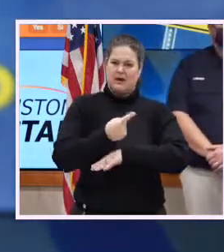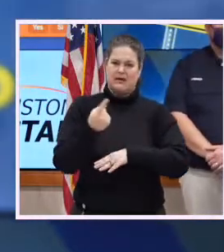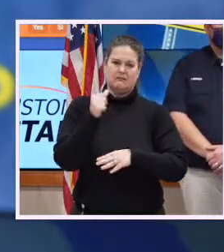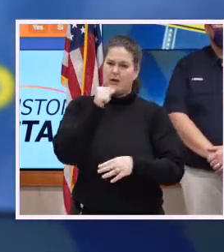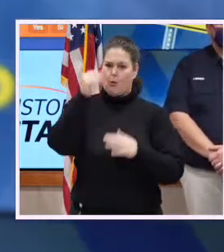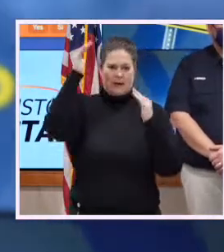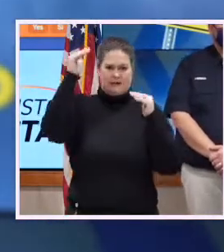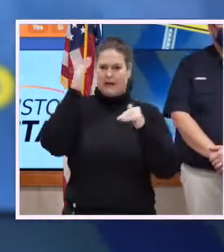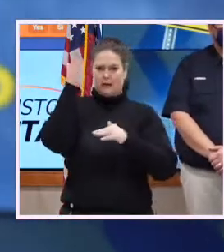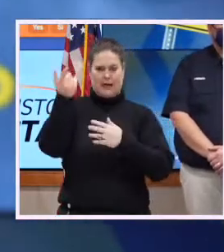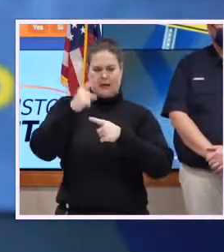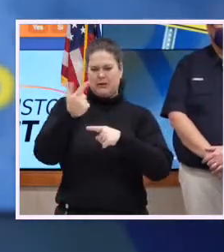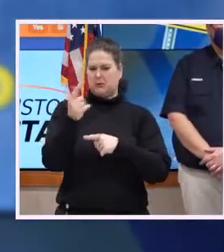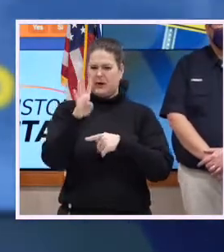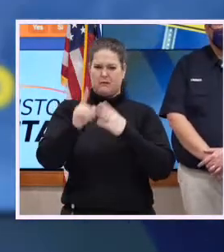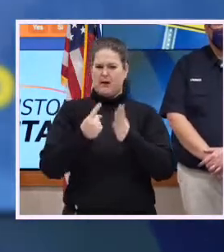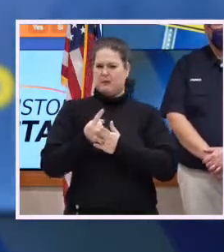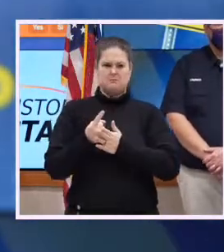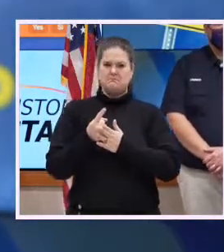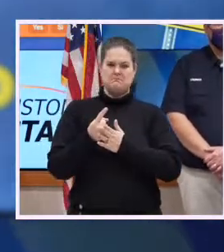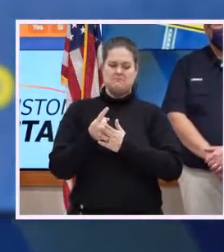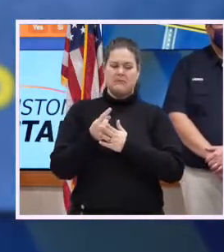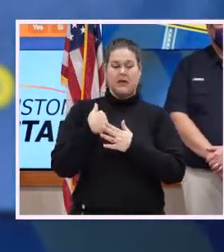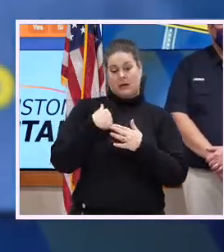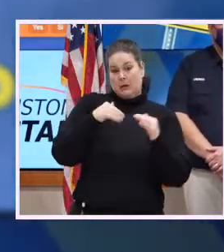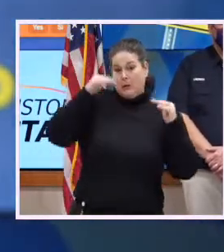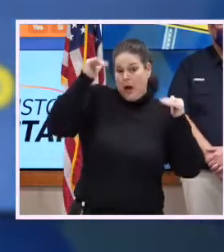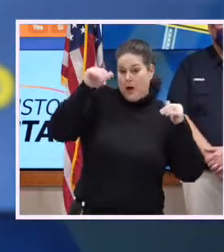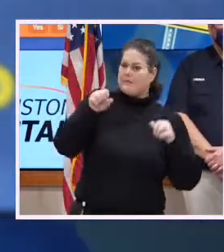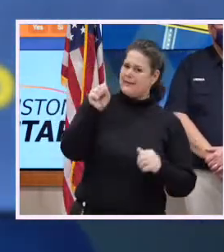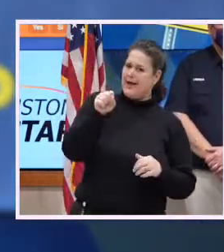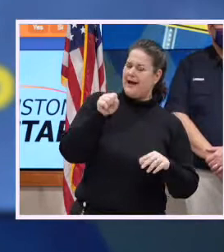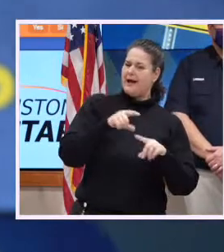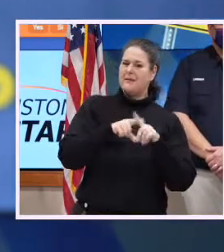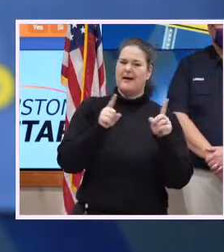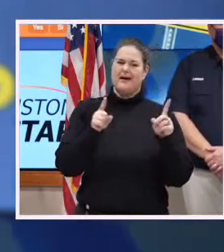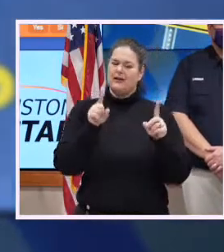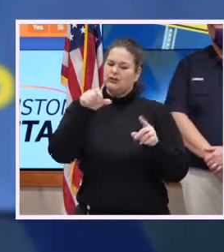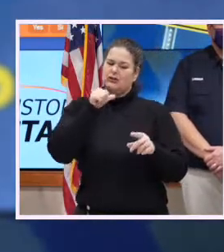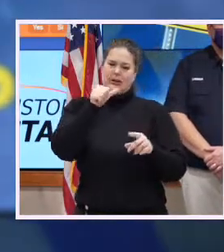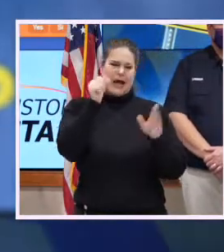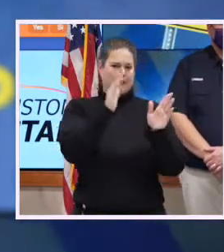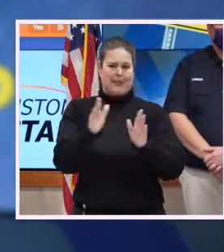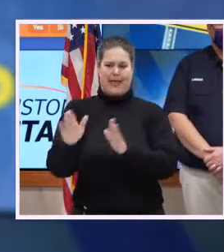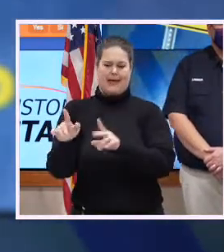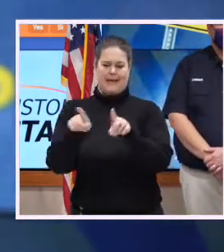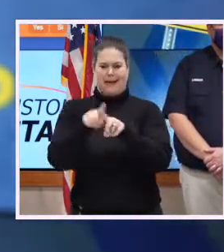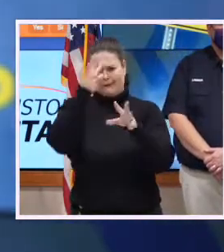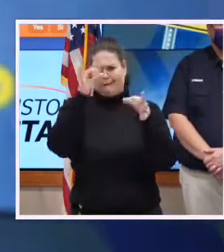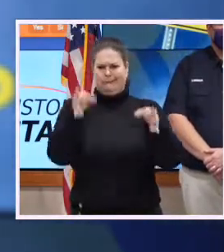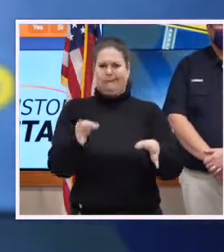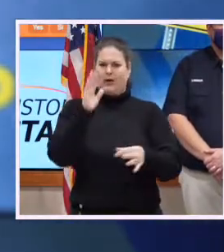As Judge Hidalgo mentioned, we can hope that it does, but we shouldn't plan as if it will.